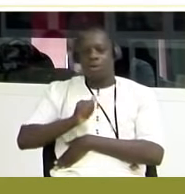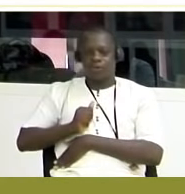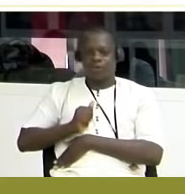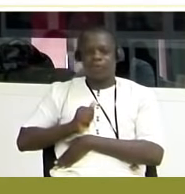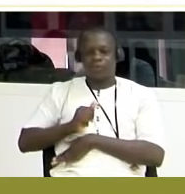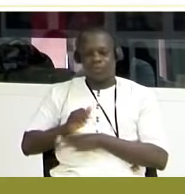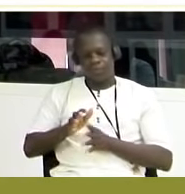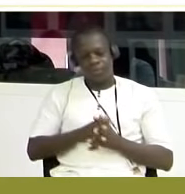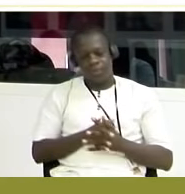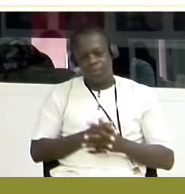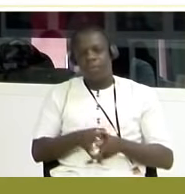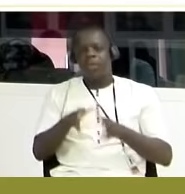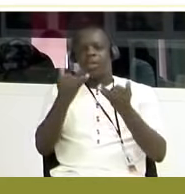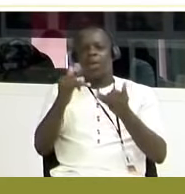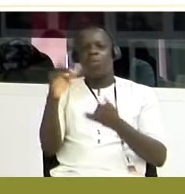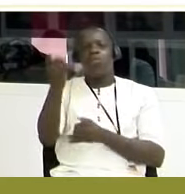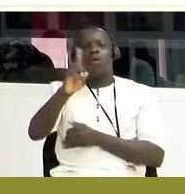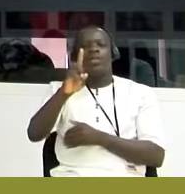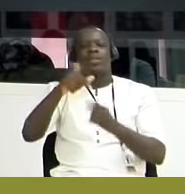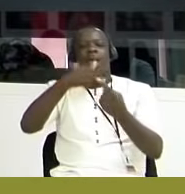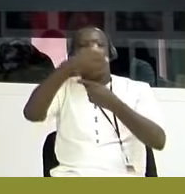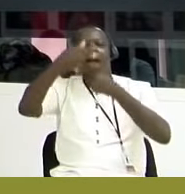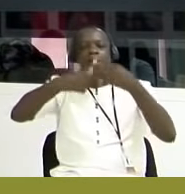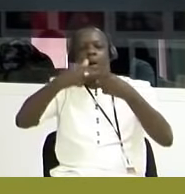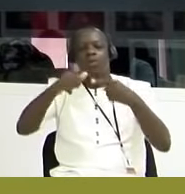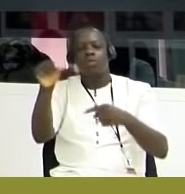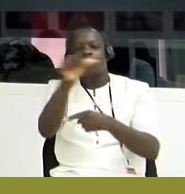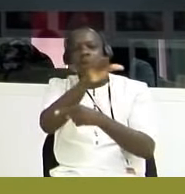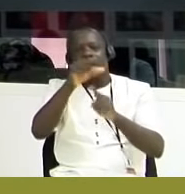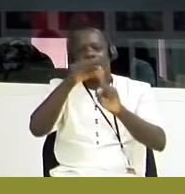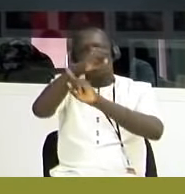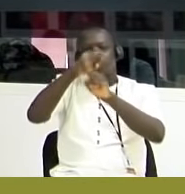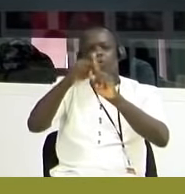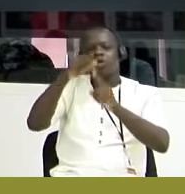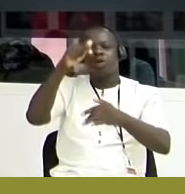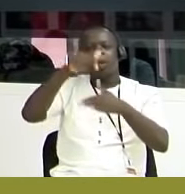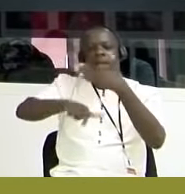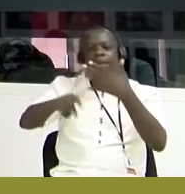And what about the other conditions at mile two, in terms of the food,